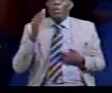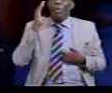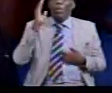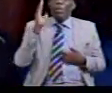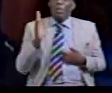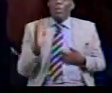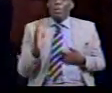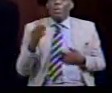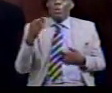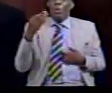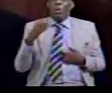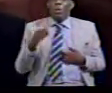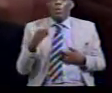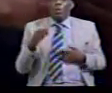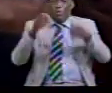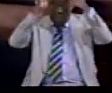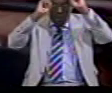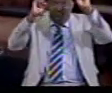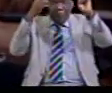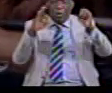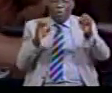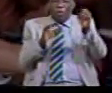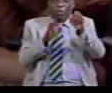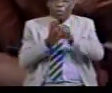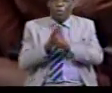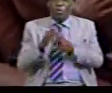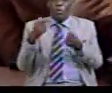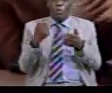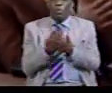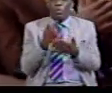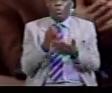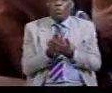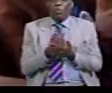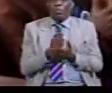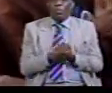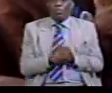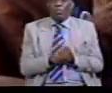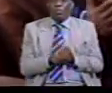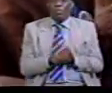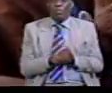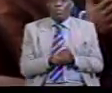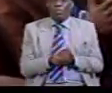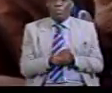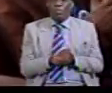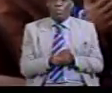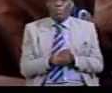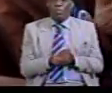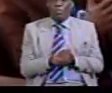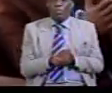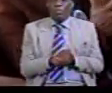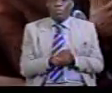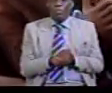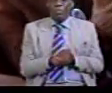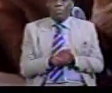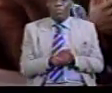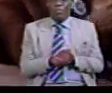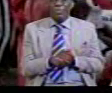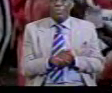full gospel. Pasteur Biwan Enonchon. Pasteur Biwan Enonchon.